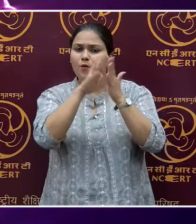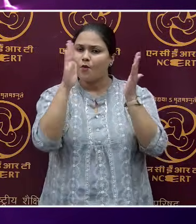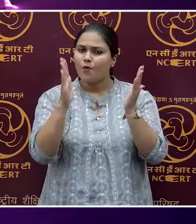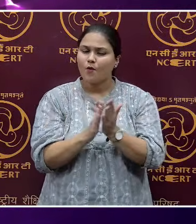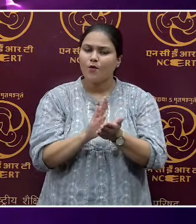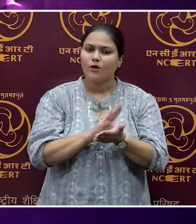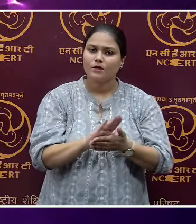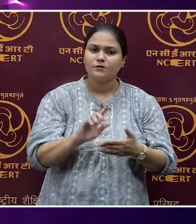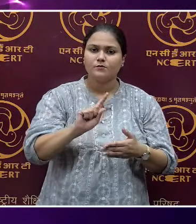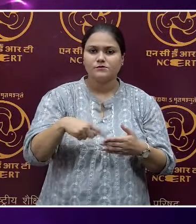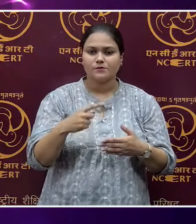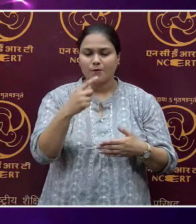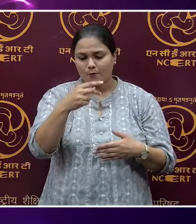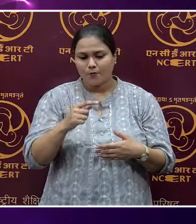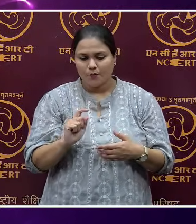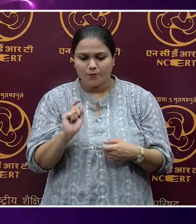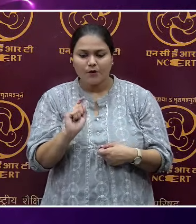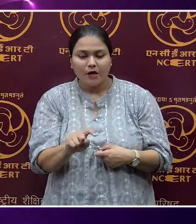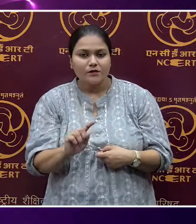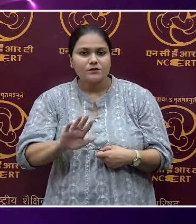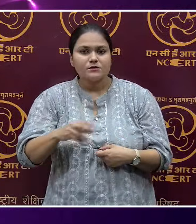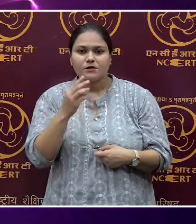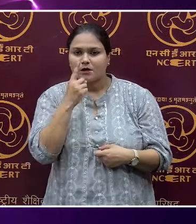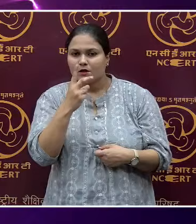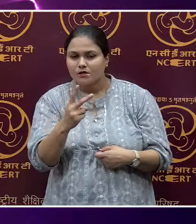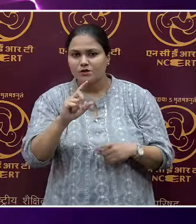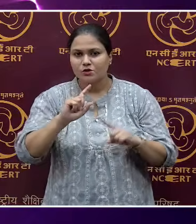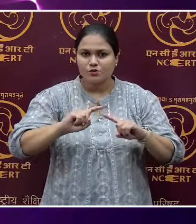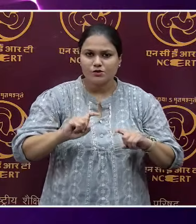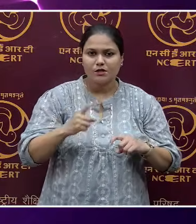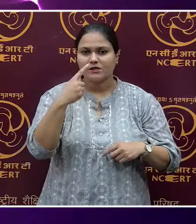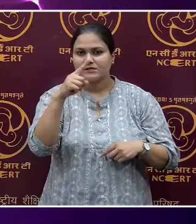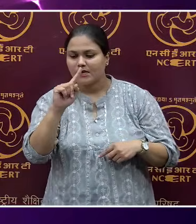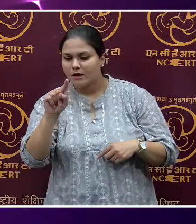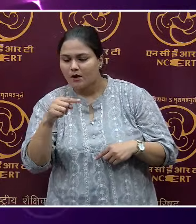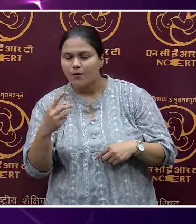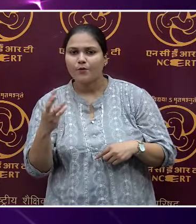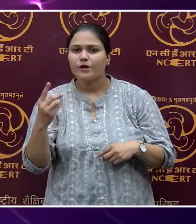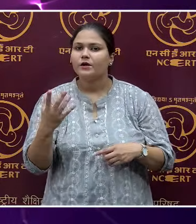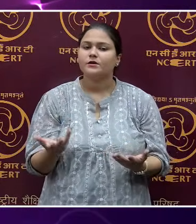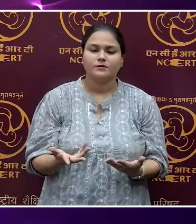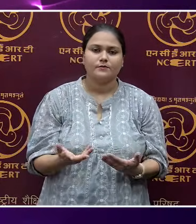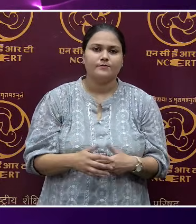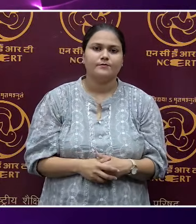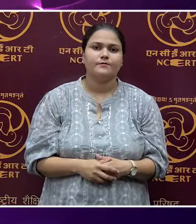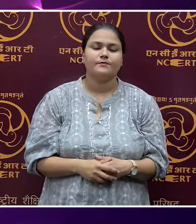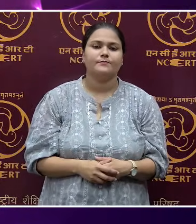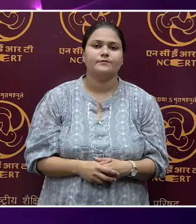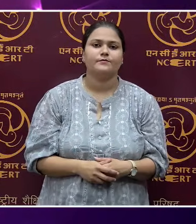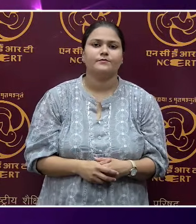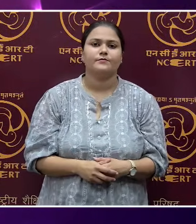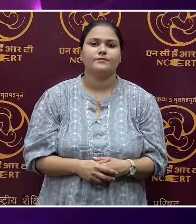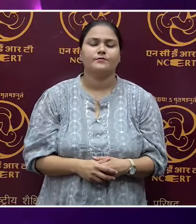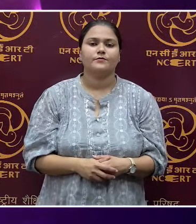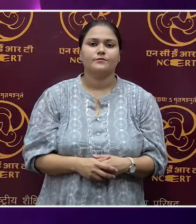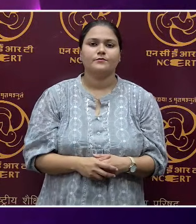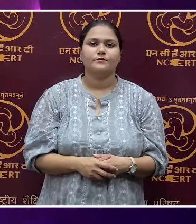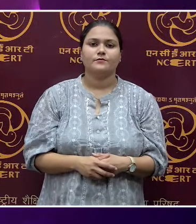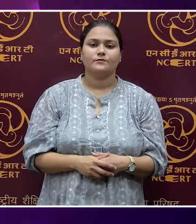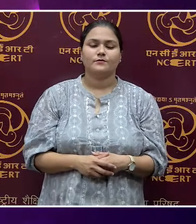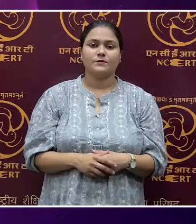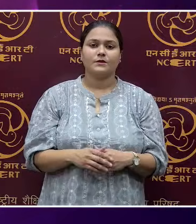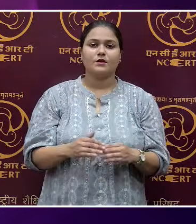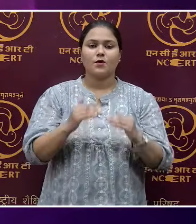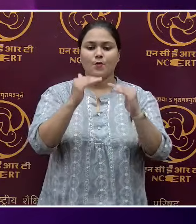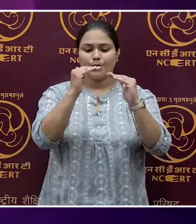arithmetic operation? As I told you, modulo we say. So what does the expression num percentage to calculate the following code? So it will throw